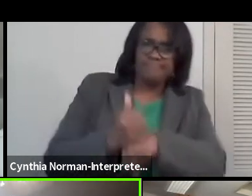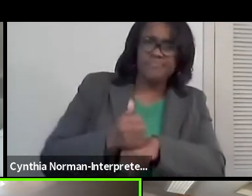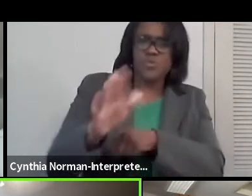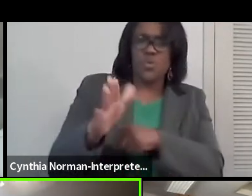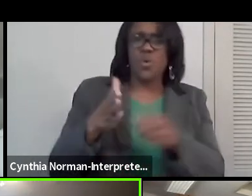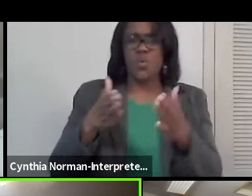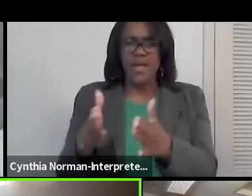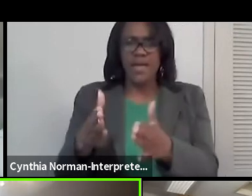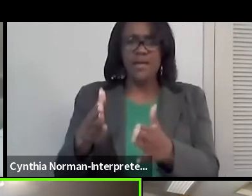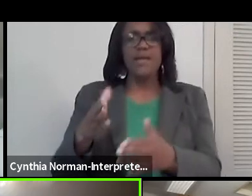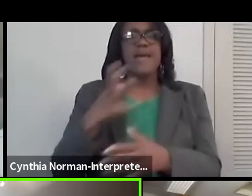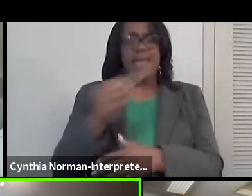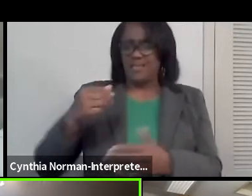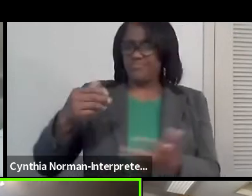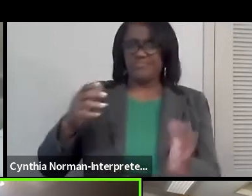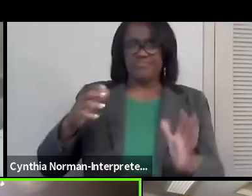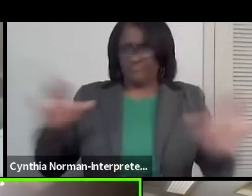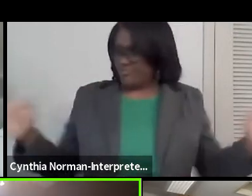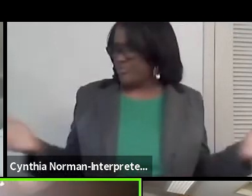surround yourself with excellence.